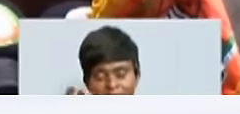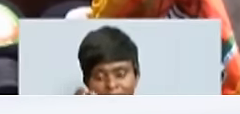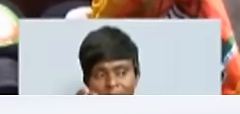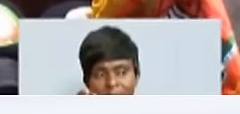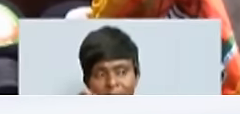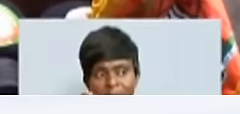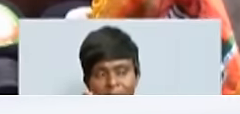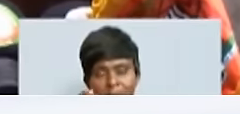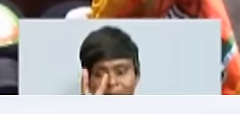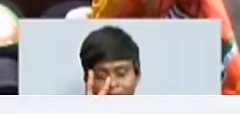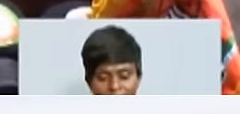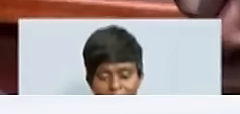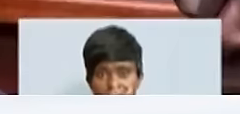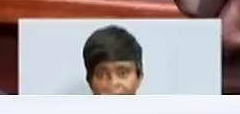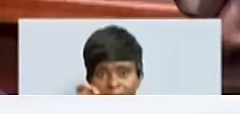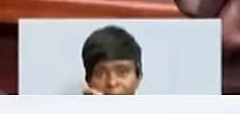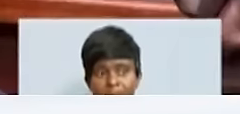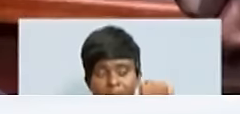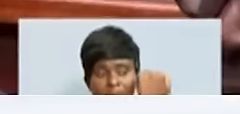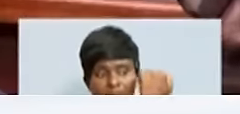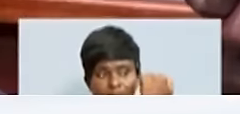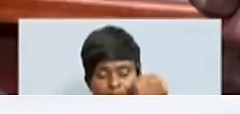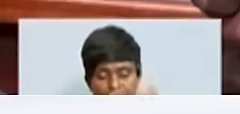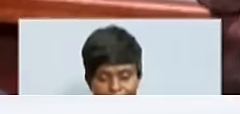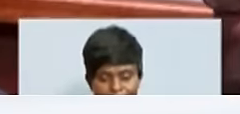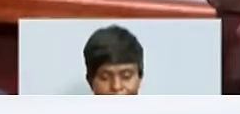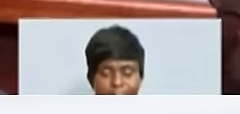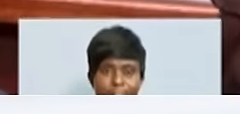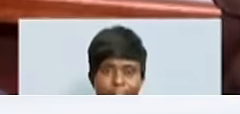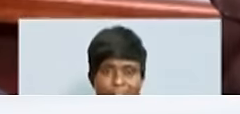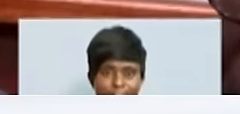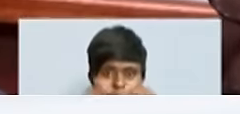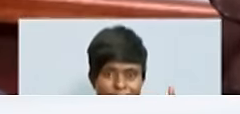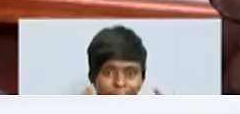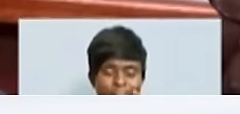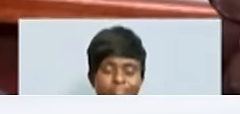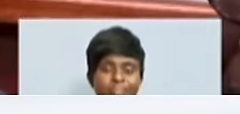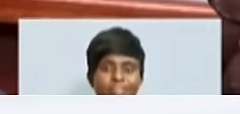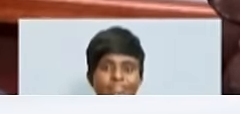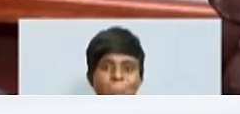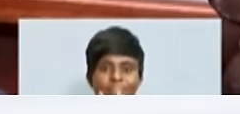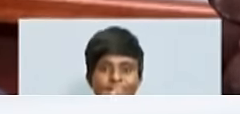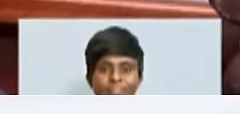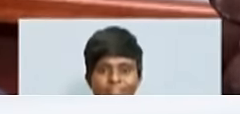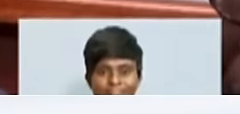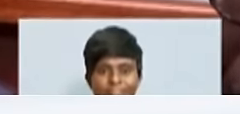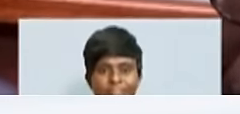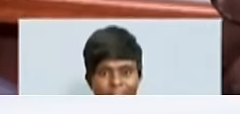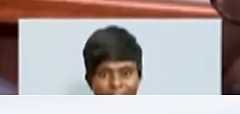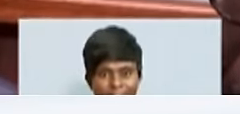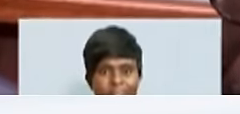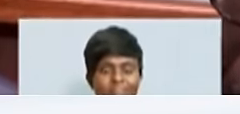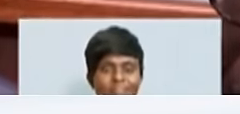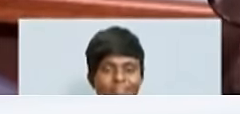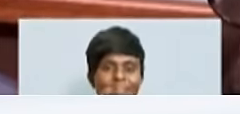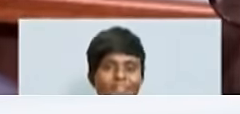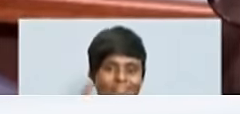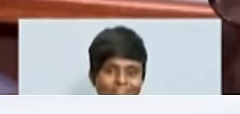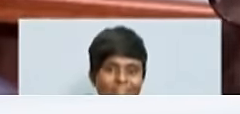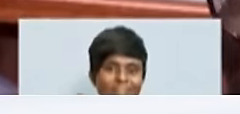3,300 vulnerable youth across the country have been provided with grants under the National Youth Scheme.